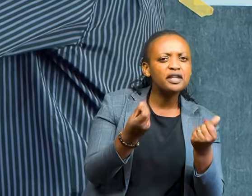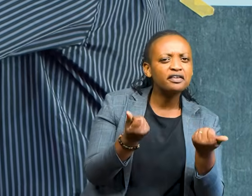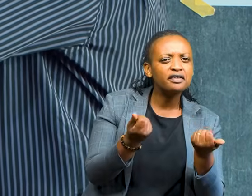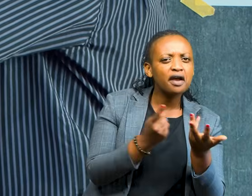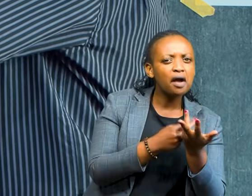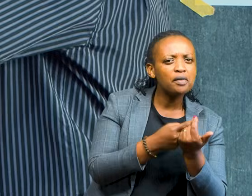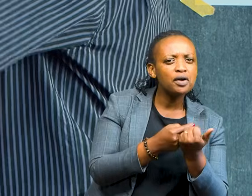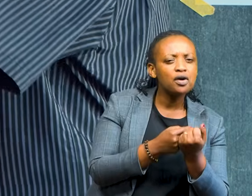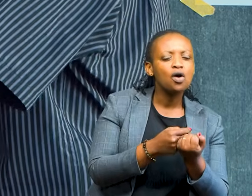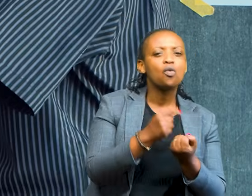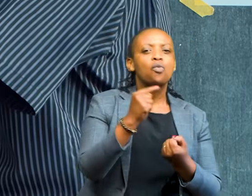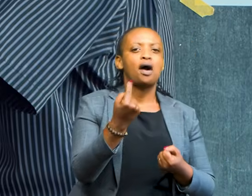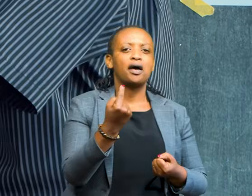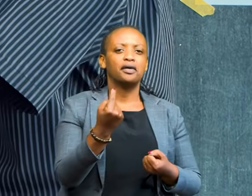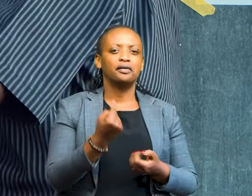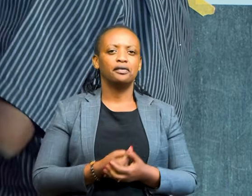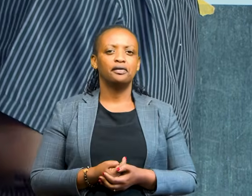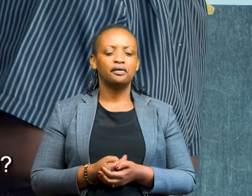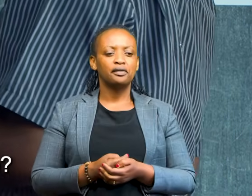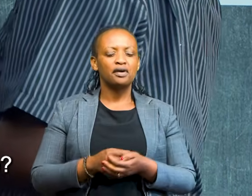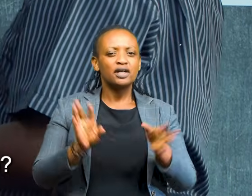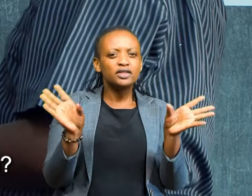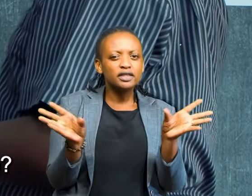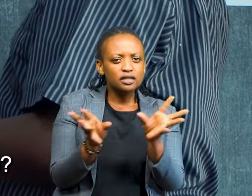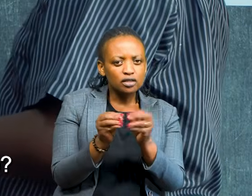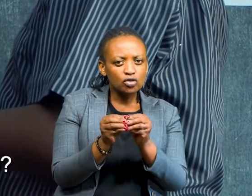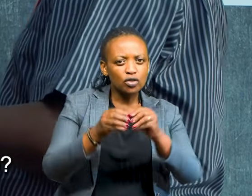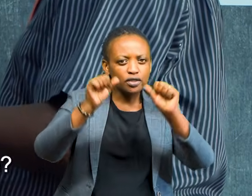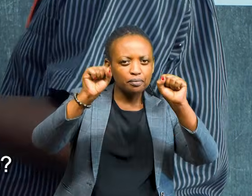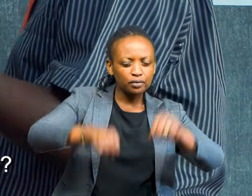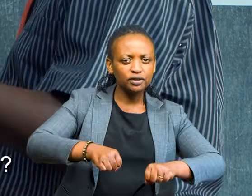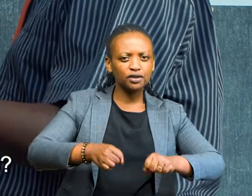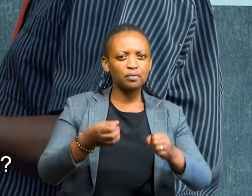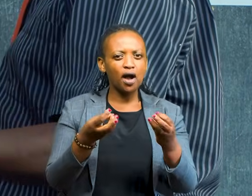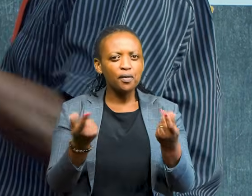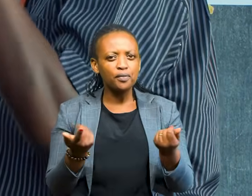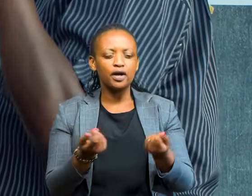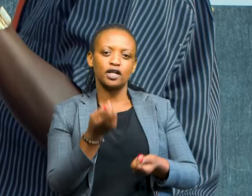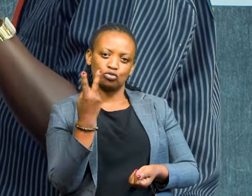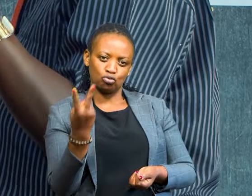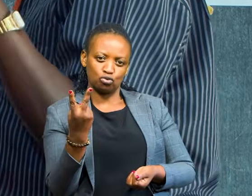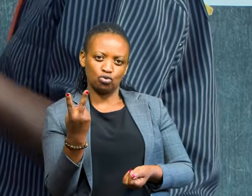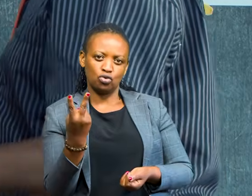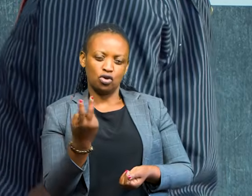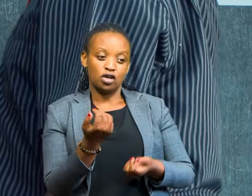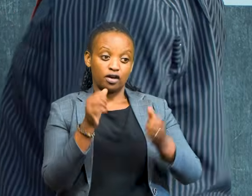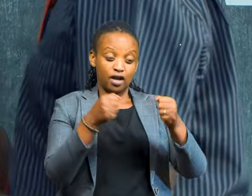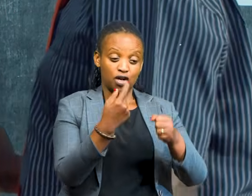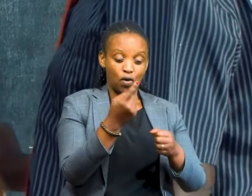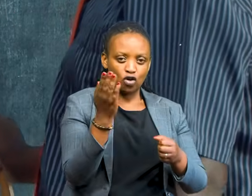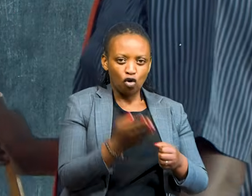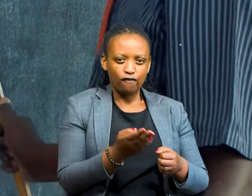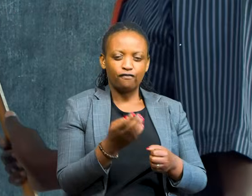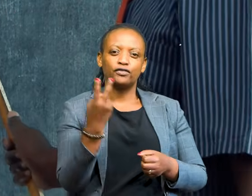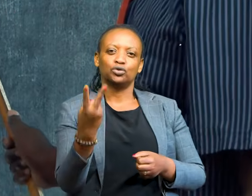many? 1? What is the total possible outcome? There are 2. So it is going